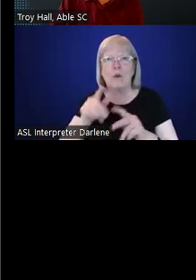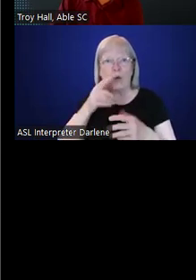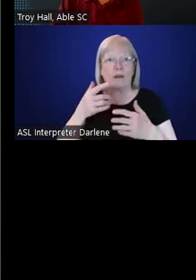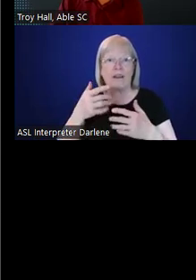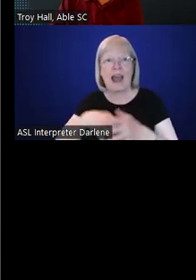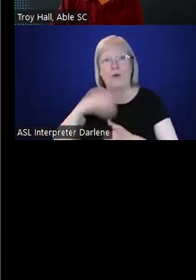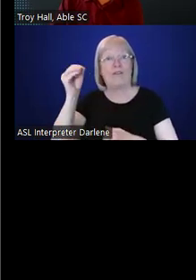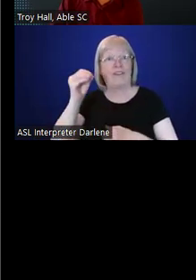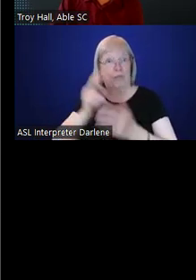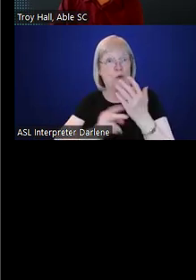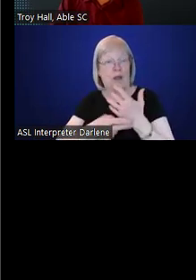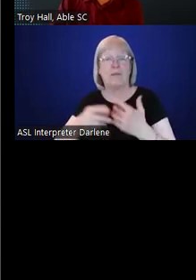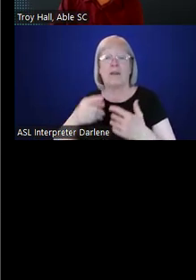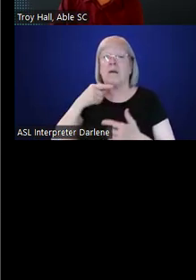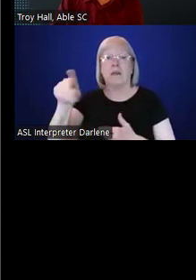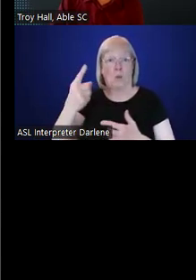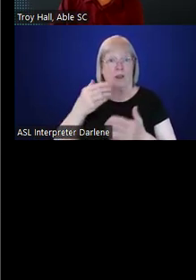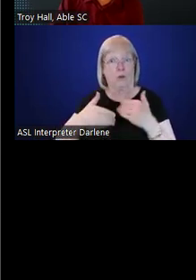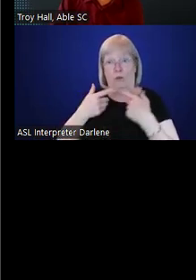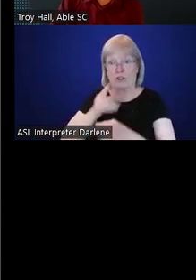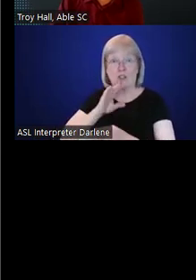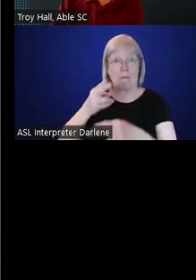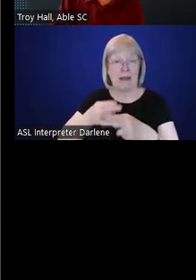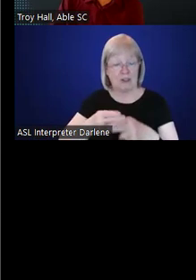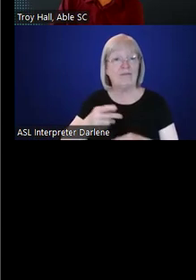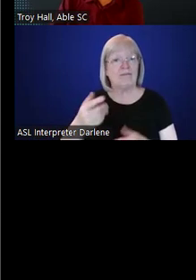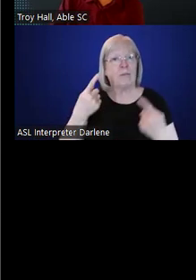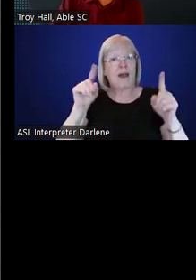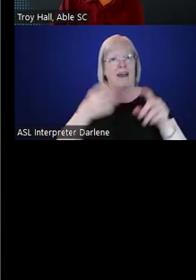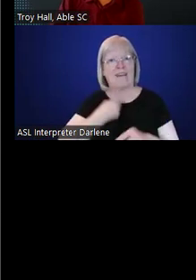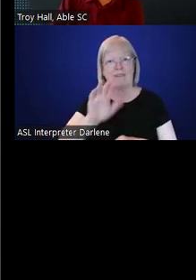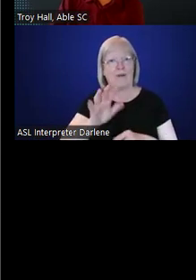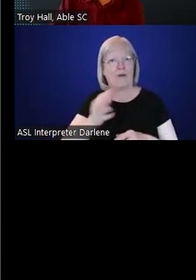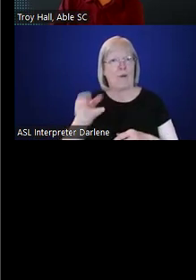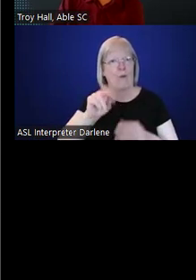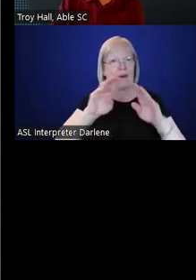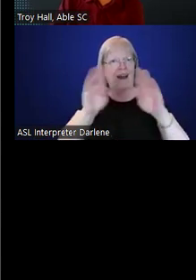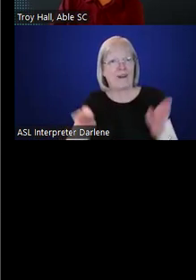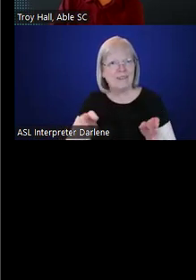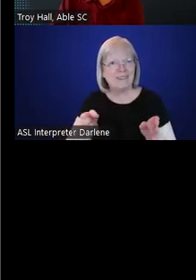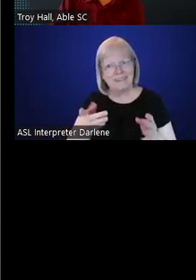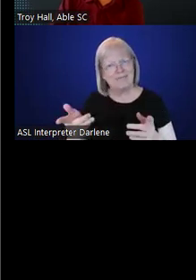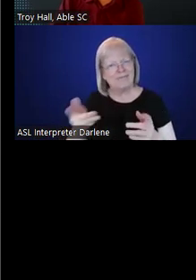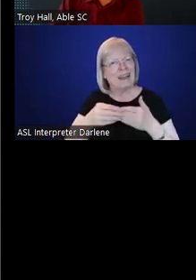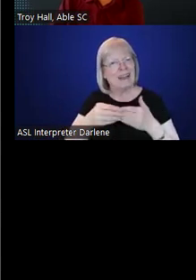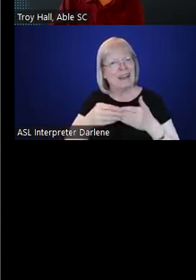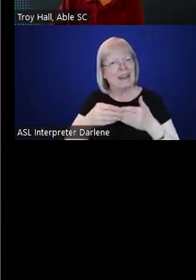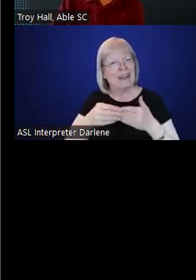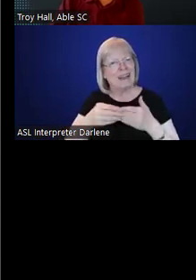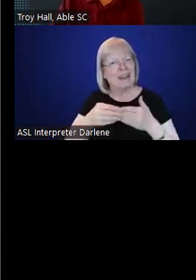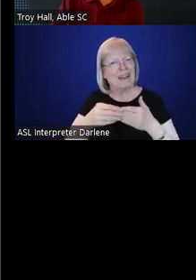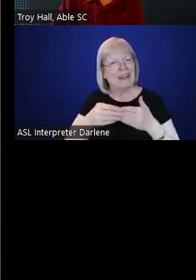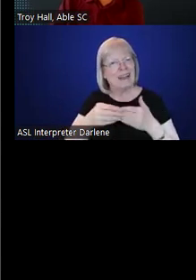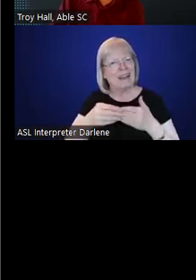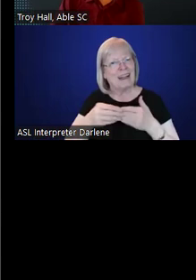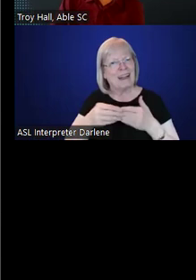own housing and is head of household for the first time in their life. And things are just really amazing to watch for all